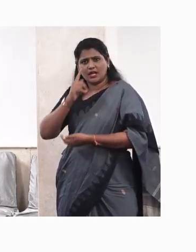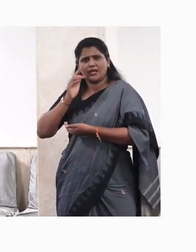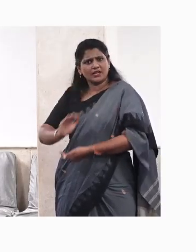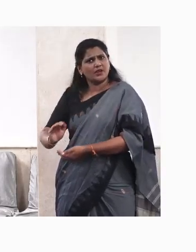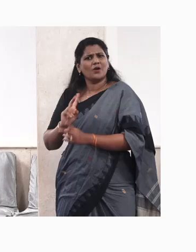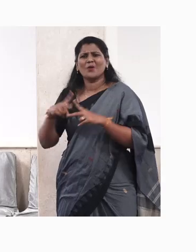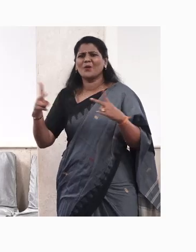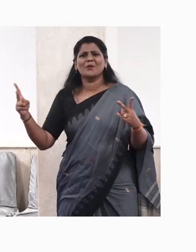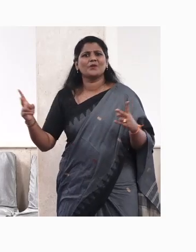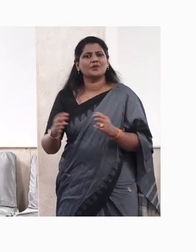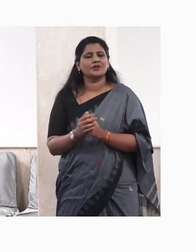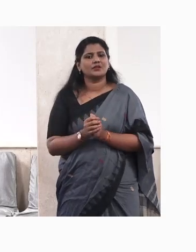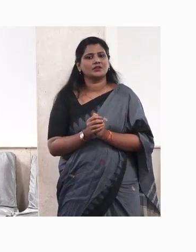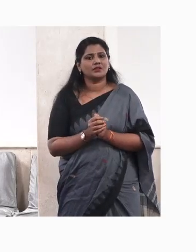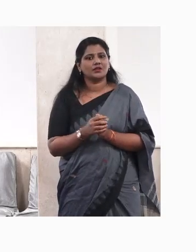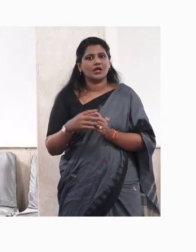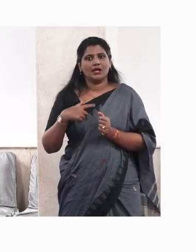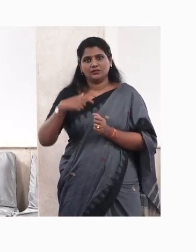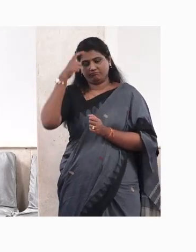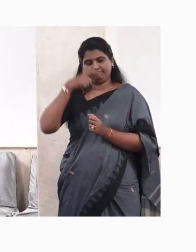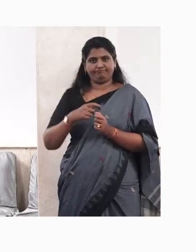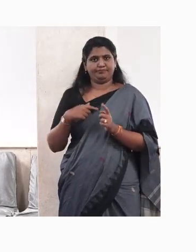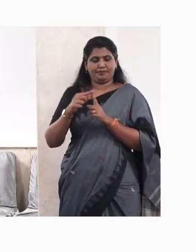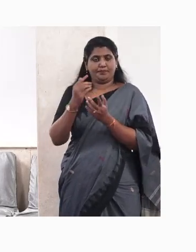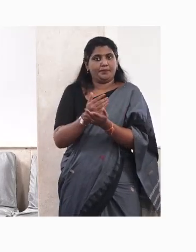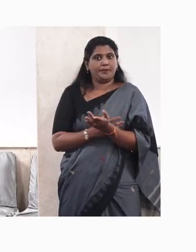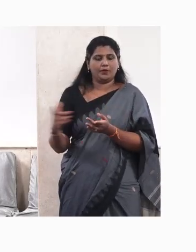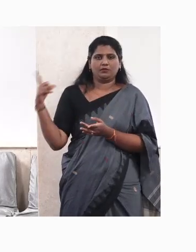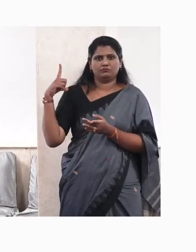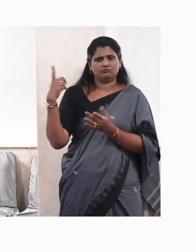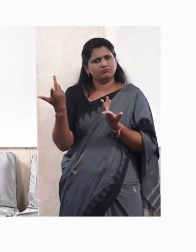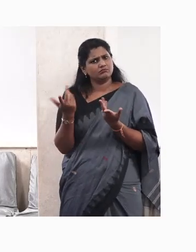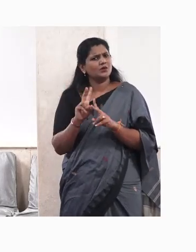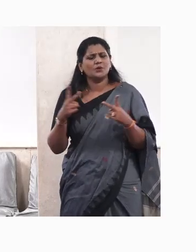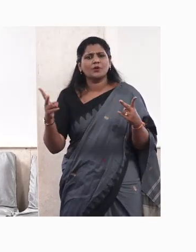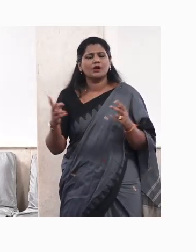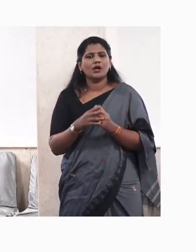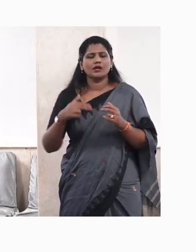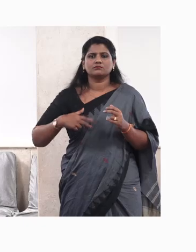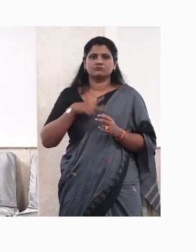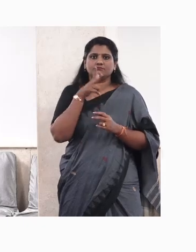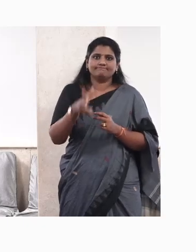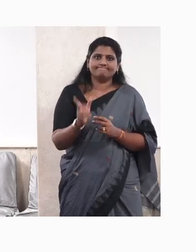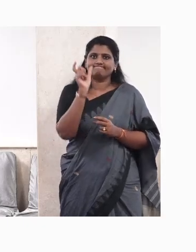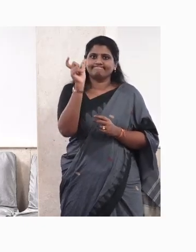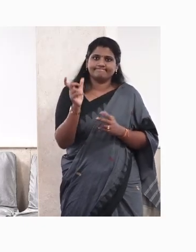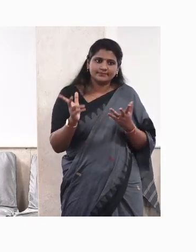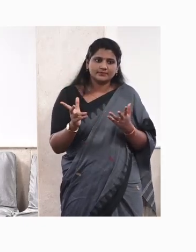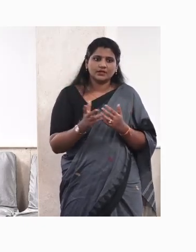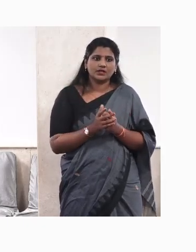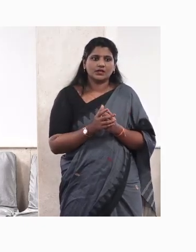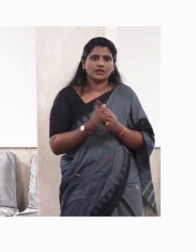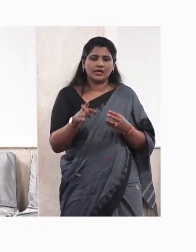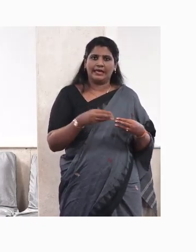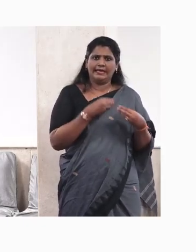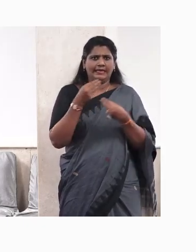whatever it is. And as a program lead or whatever, when I say certain things, when I say given